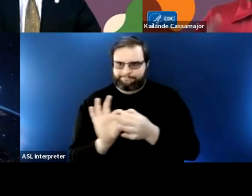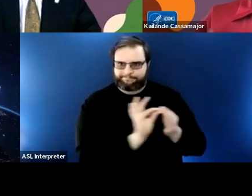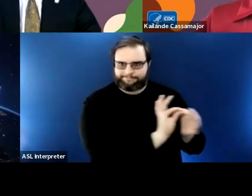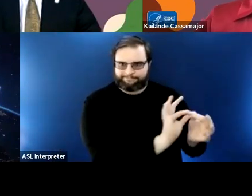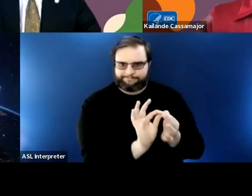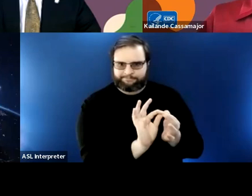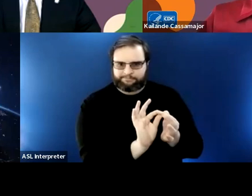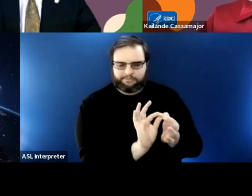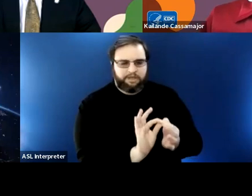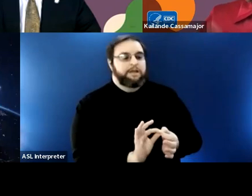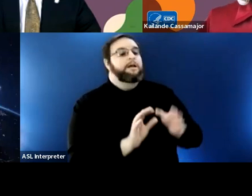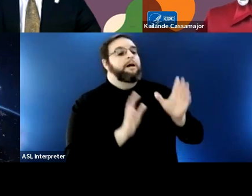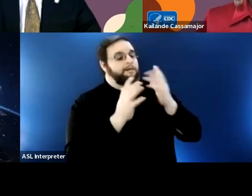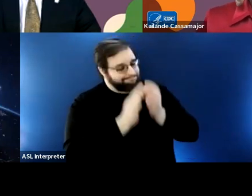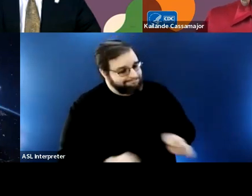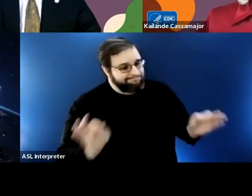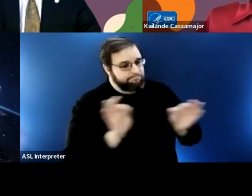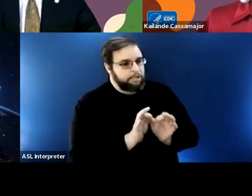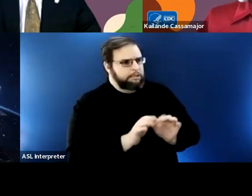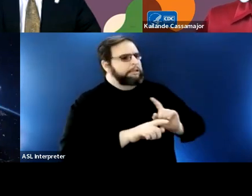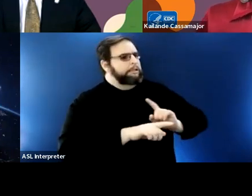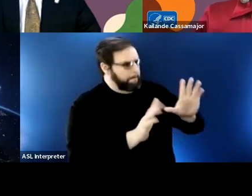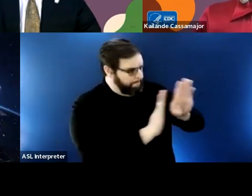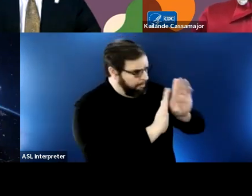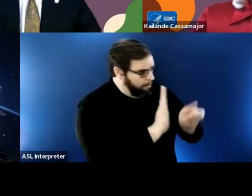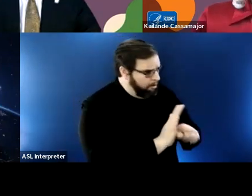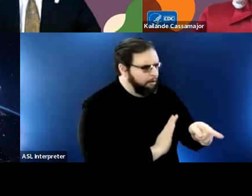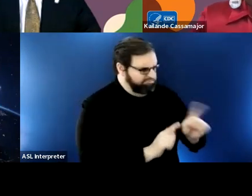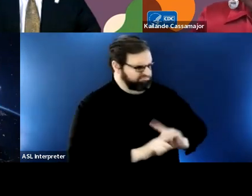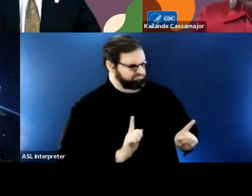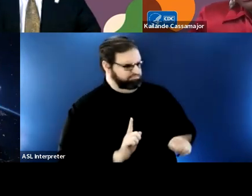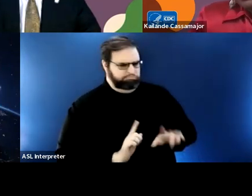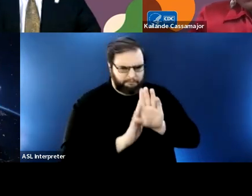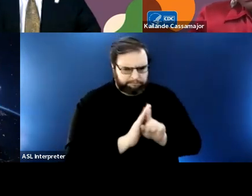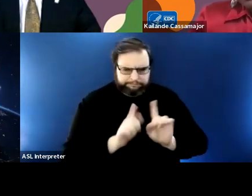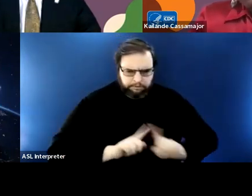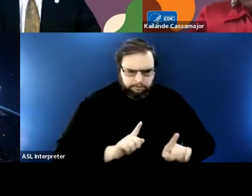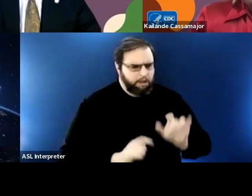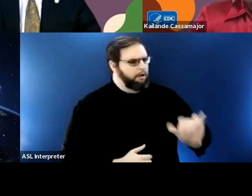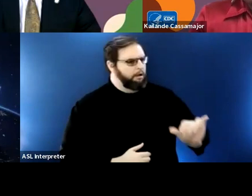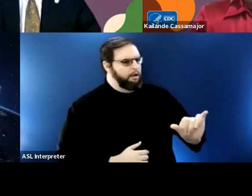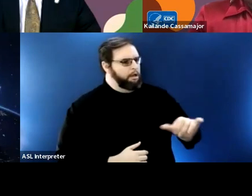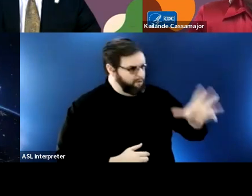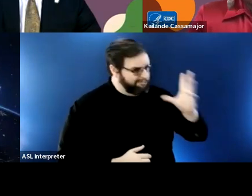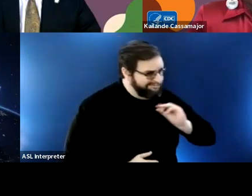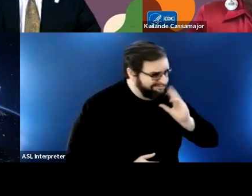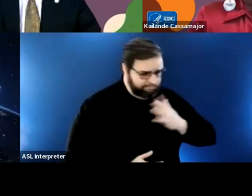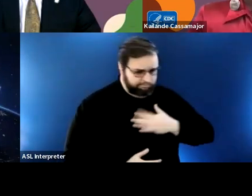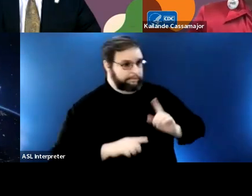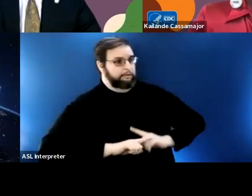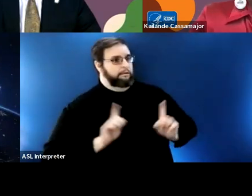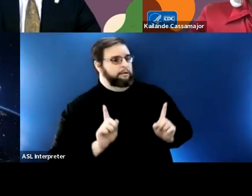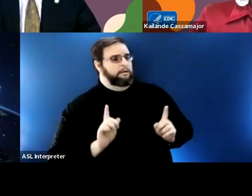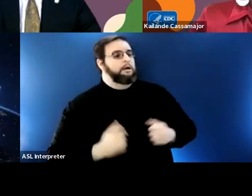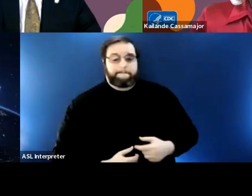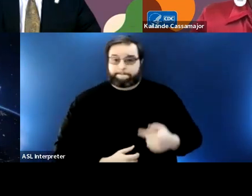and the value of having different students from different backgrounds. Because what was interesting about that experience was I, at